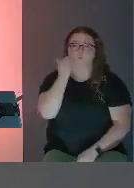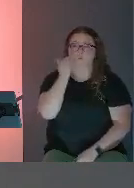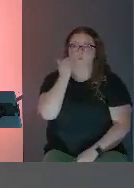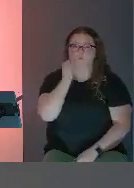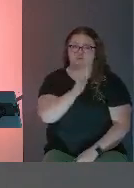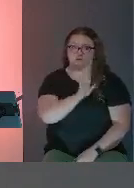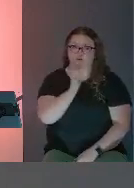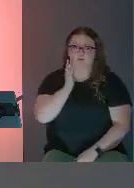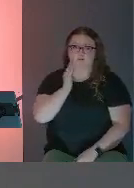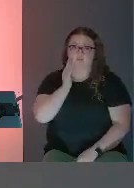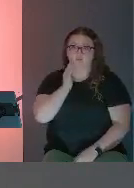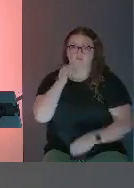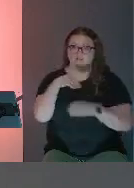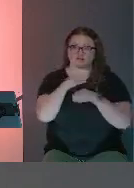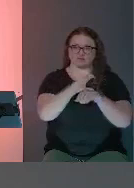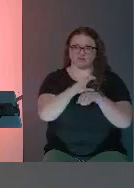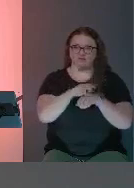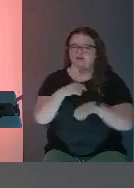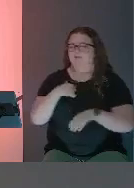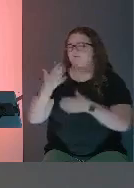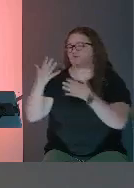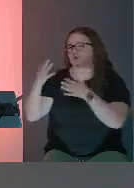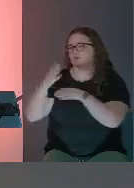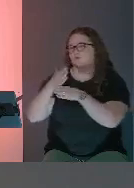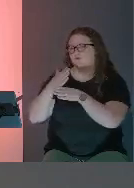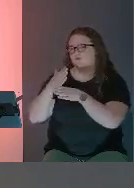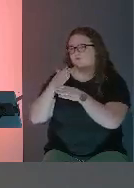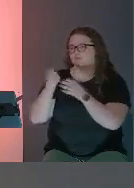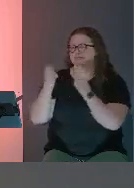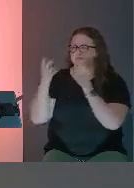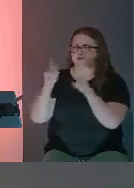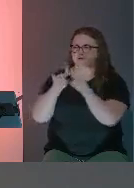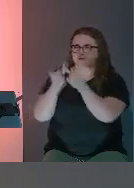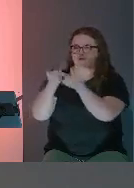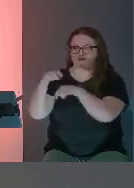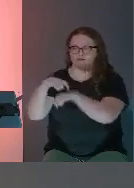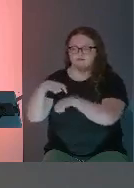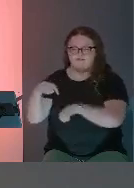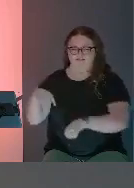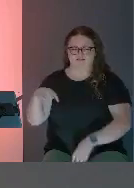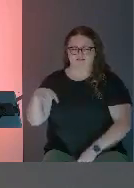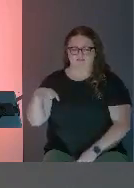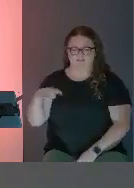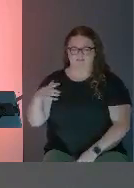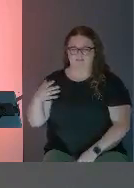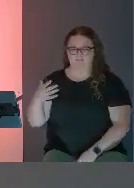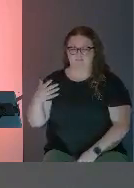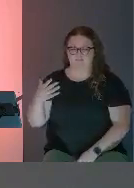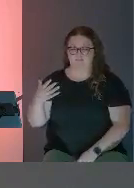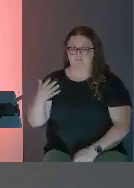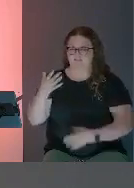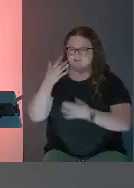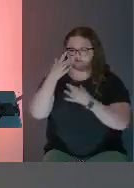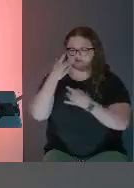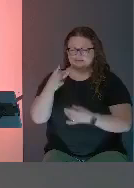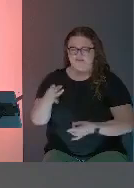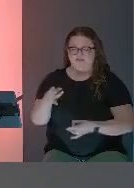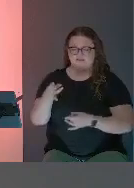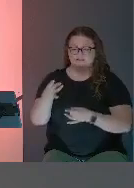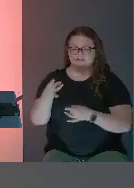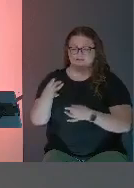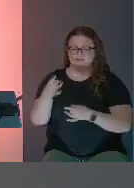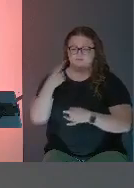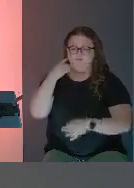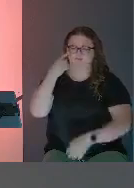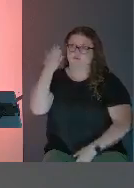church. As you've heard me share a number of times, this is an interesting place in God's word where you find